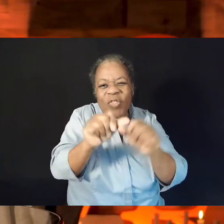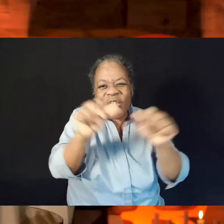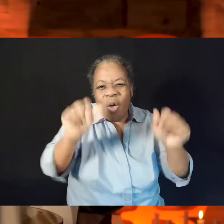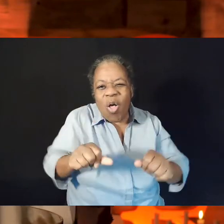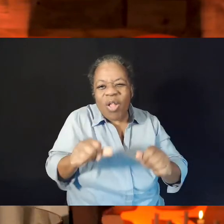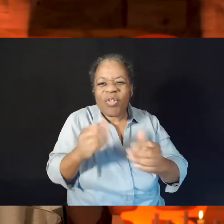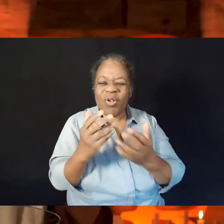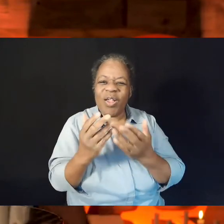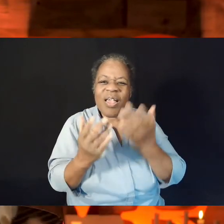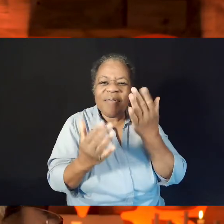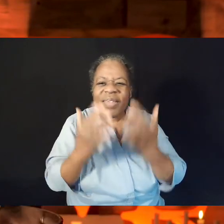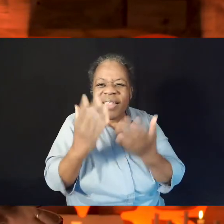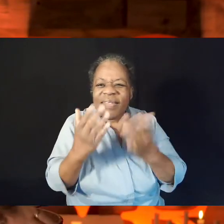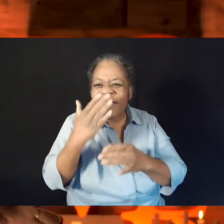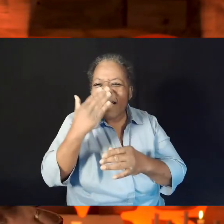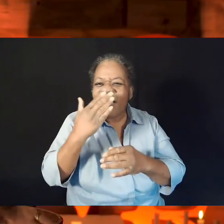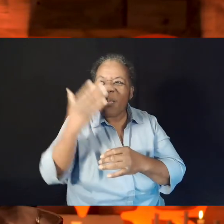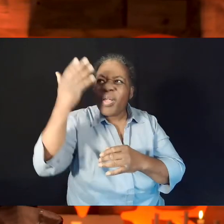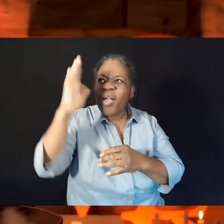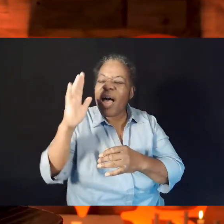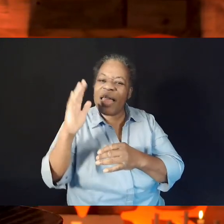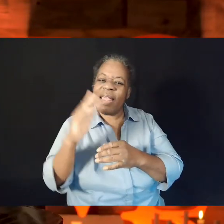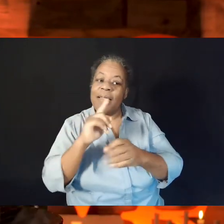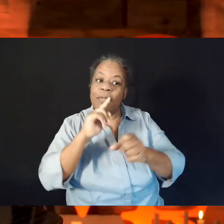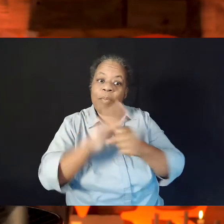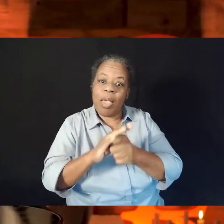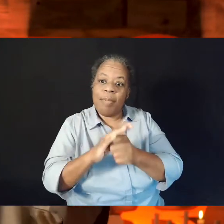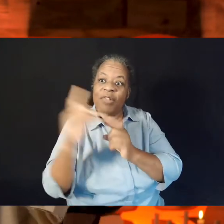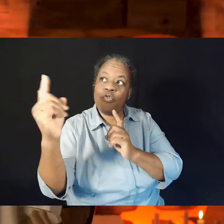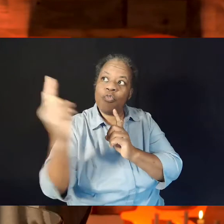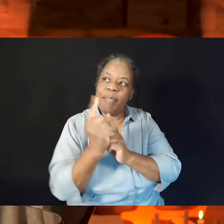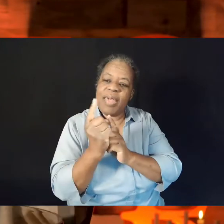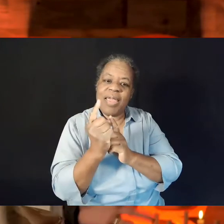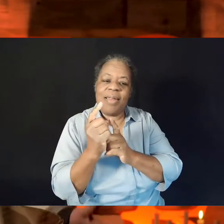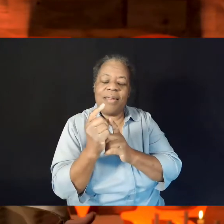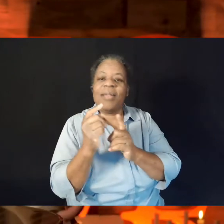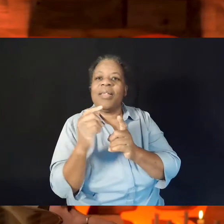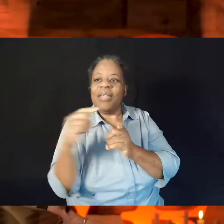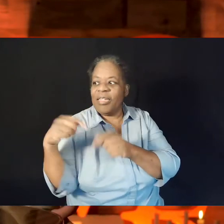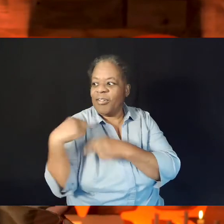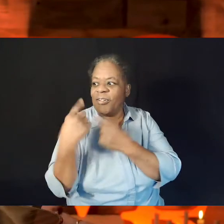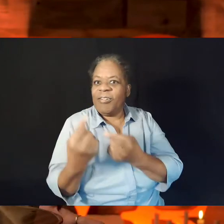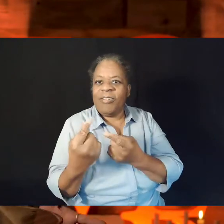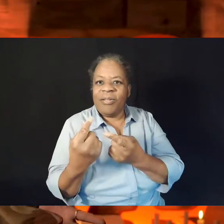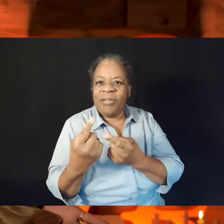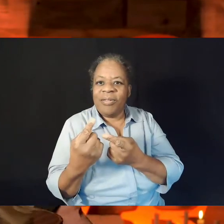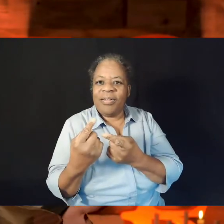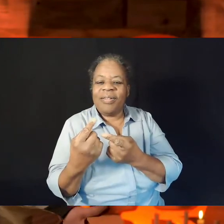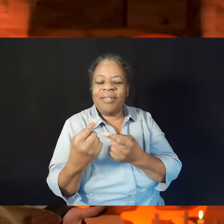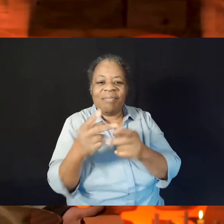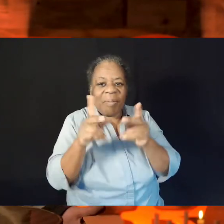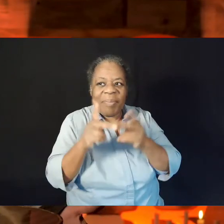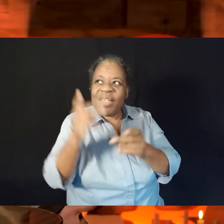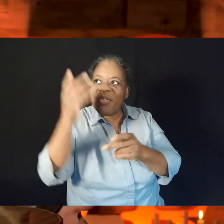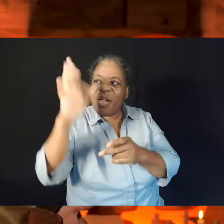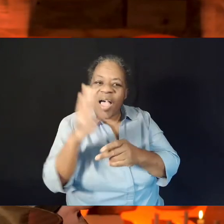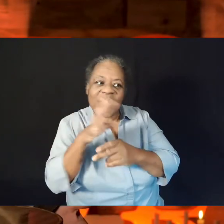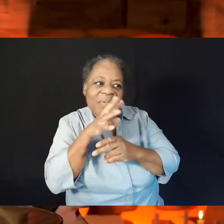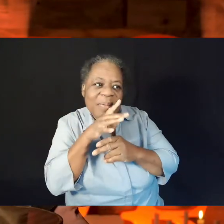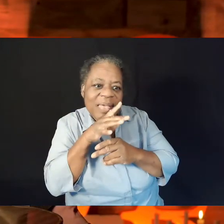meet Aaron and his descendants. If there were ever a space where God might speak to someone, it would be here.